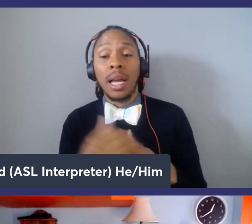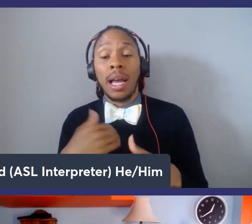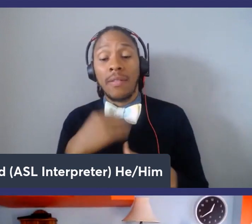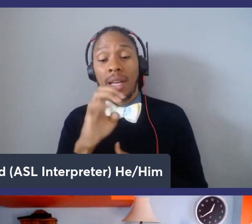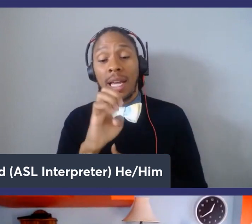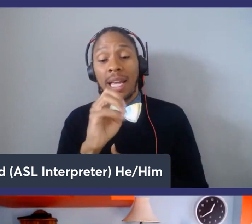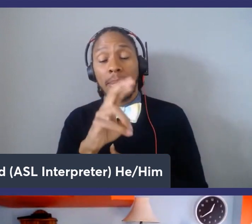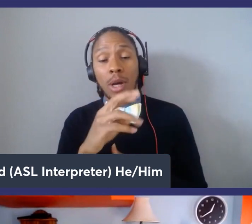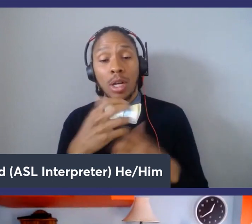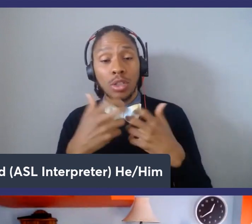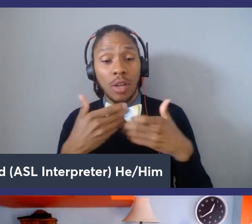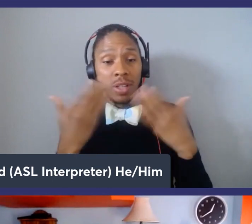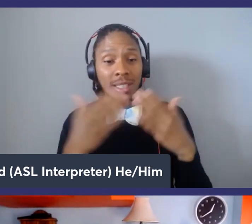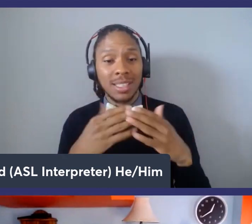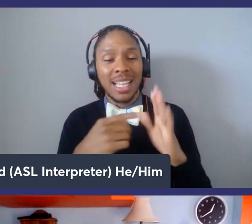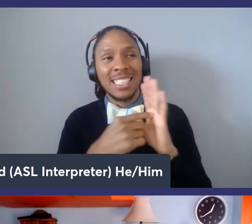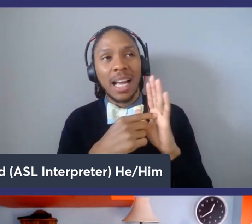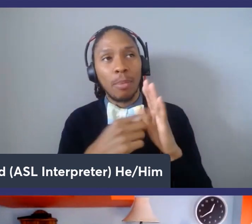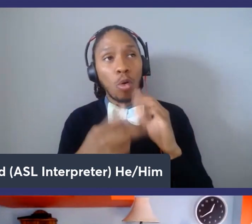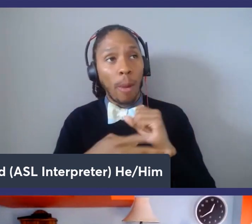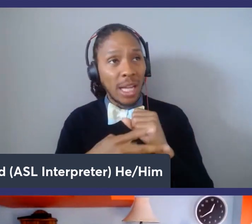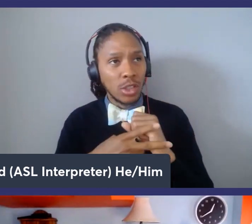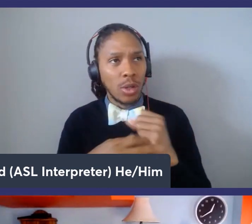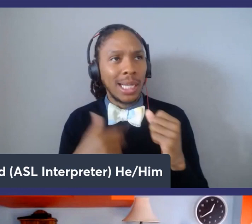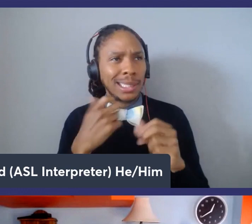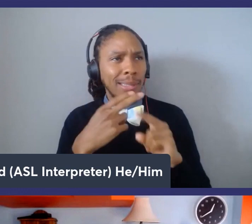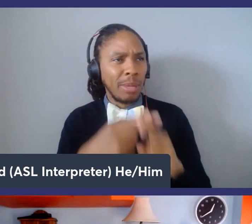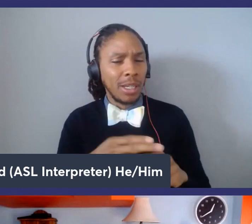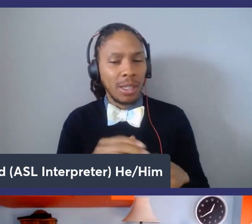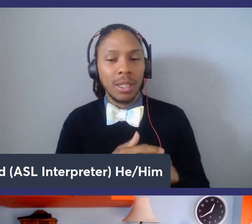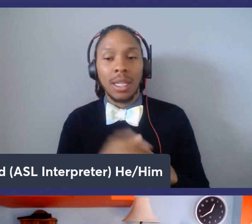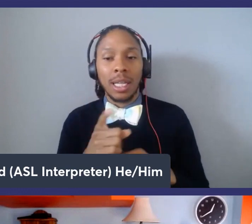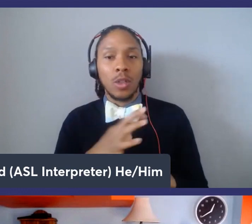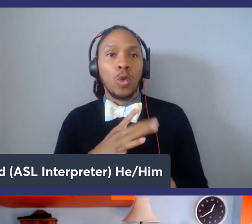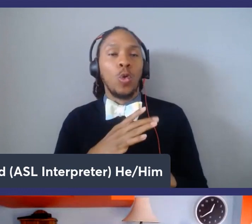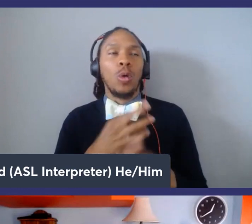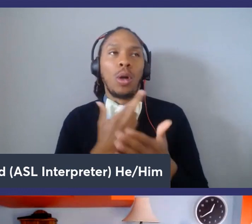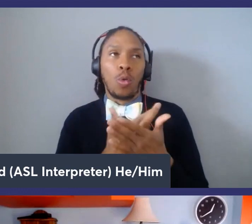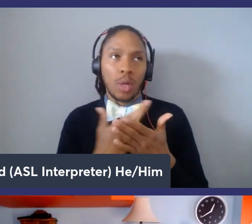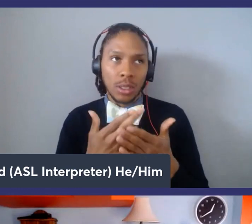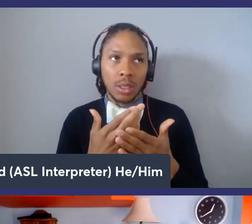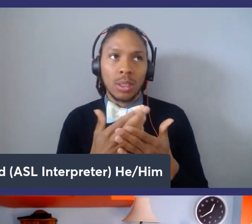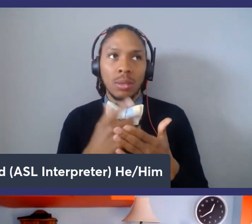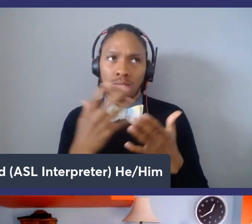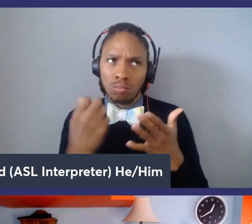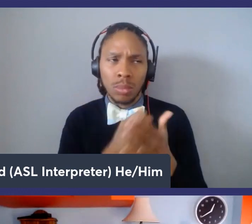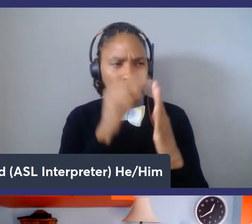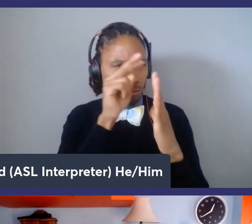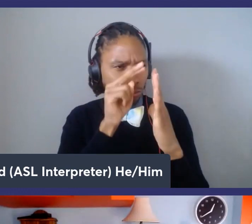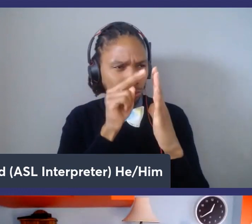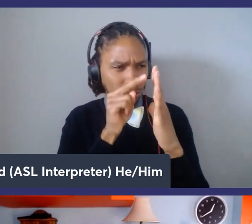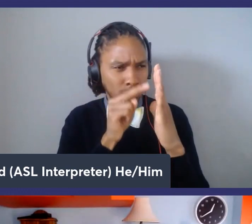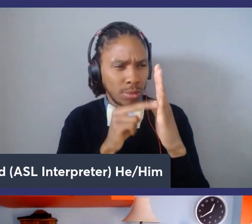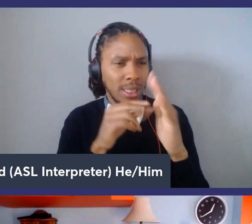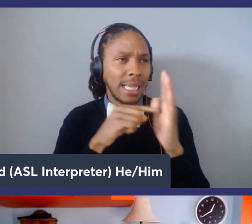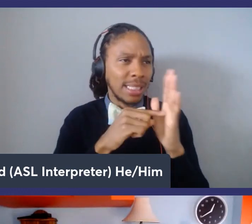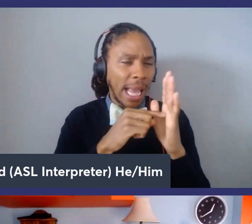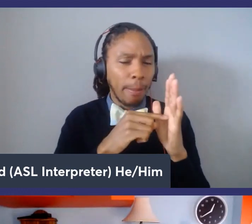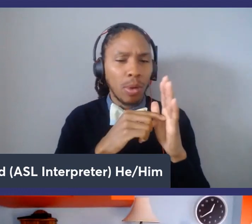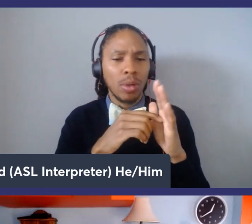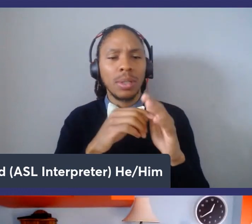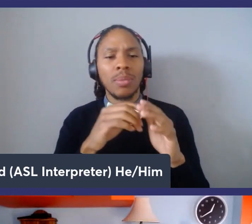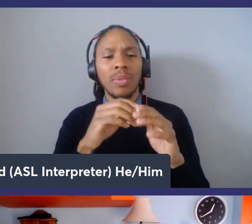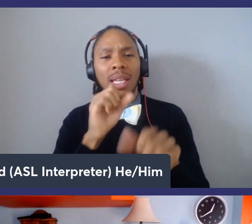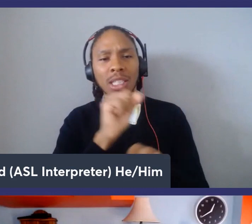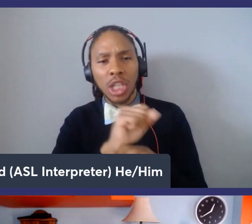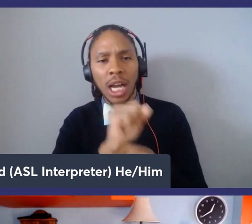Serverless Samples repository that I mentioned. That is a great resource to go and take a look and see example jobs and